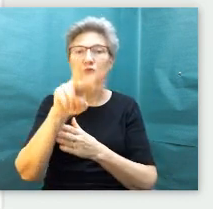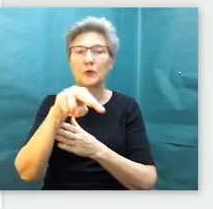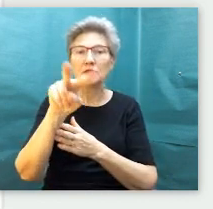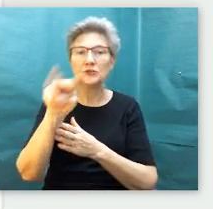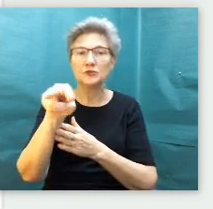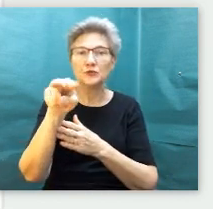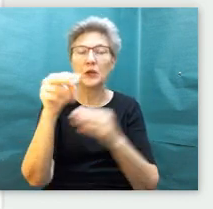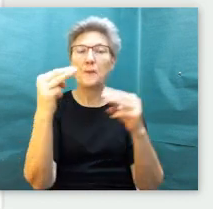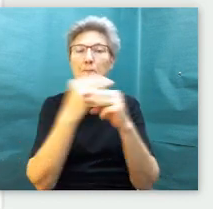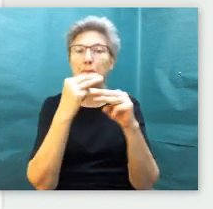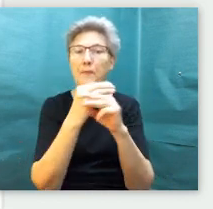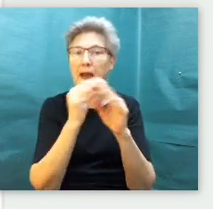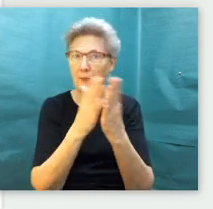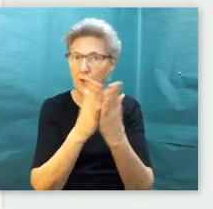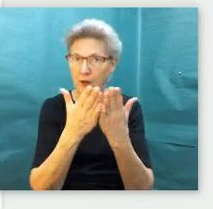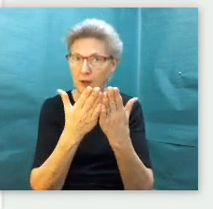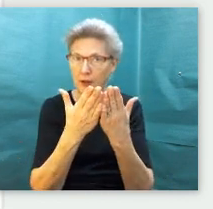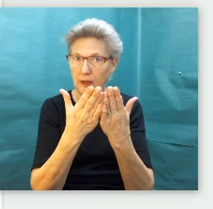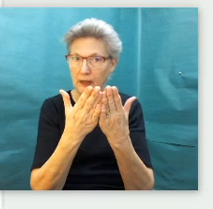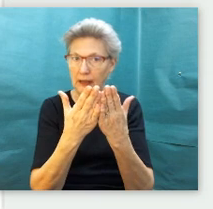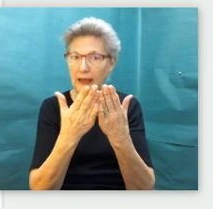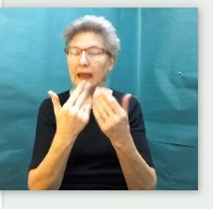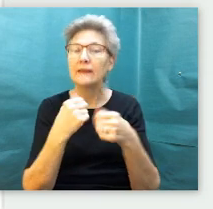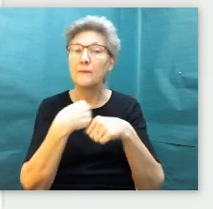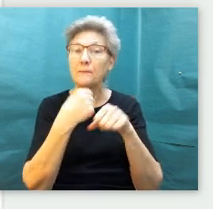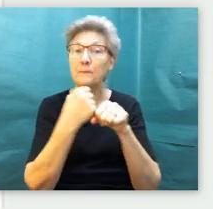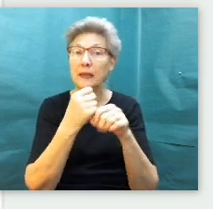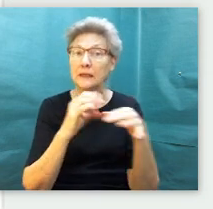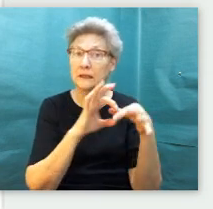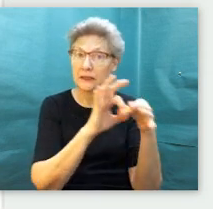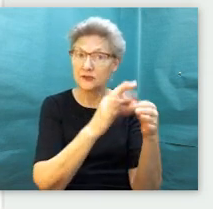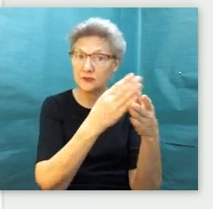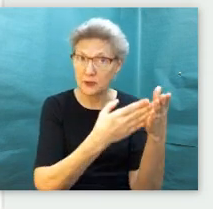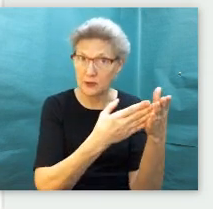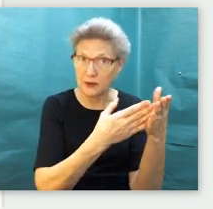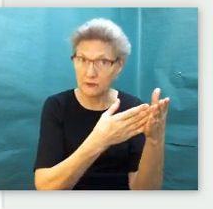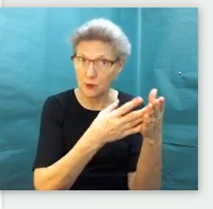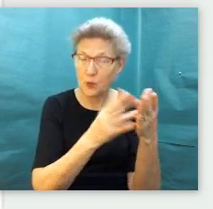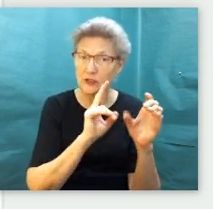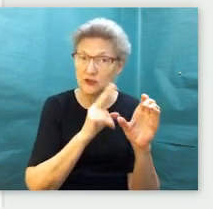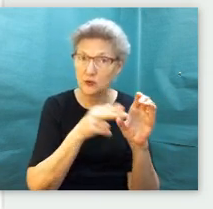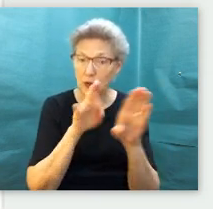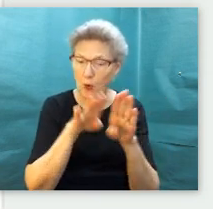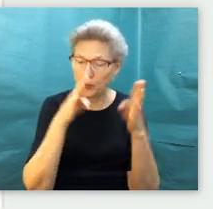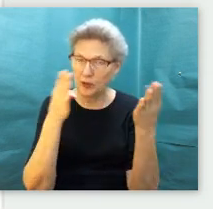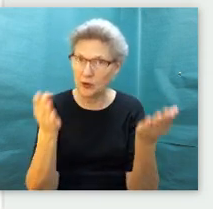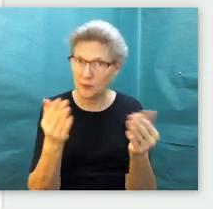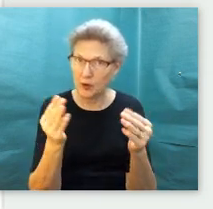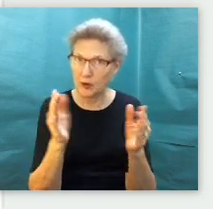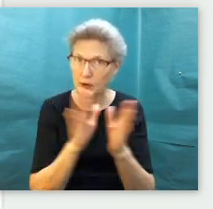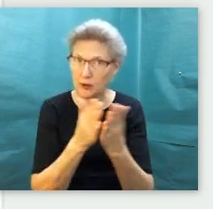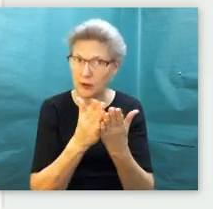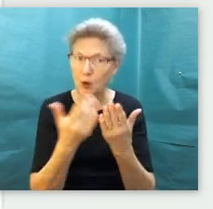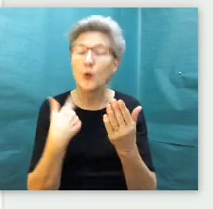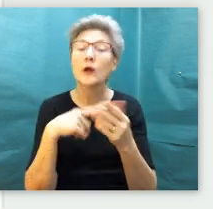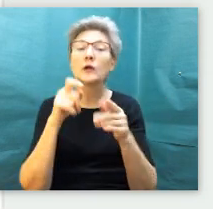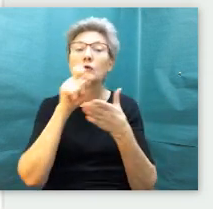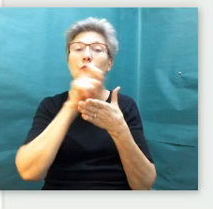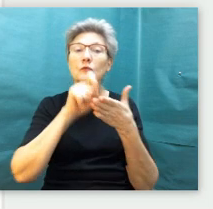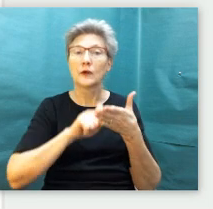622 in your math journal in the Make Connection section if you wanted to join me. What we're going to do is we are going to